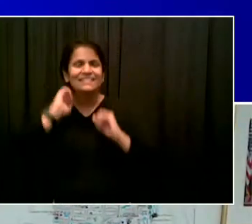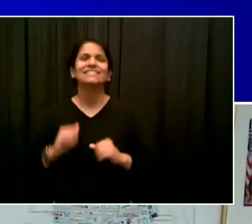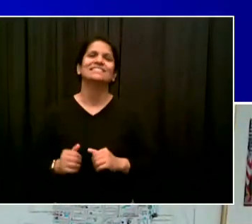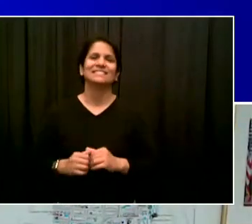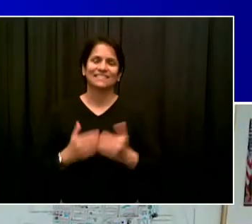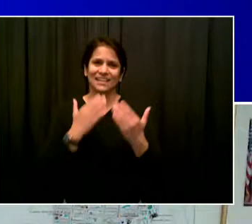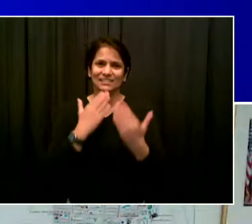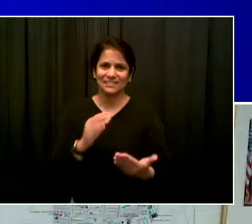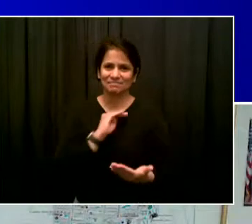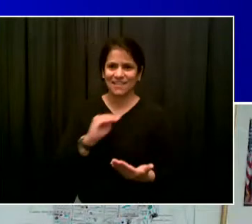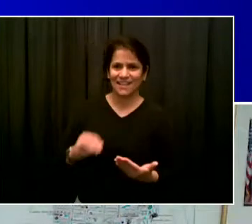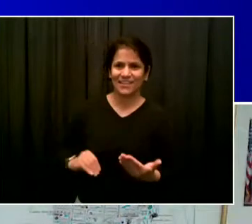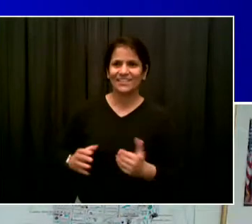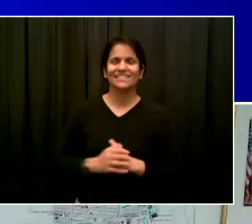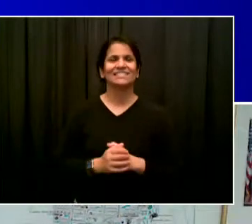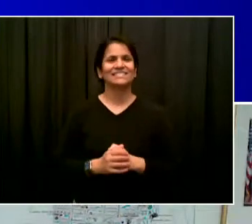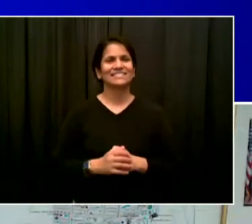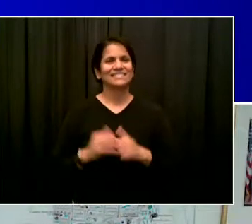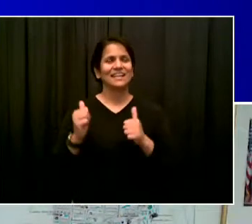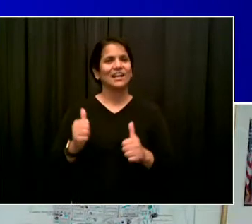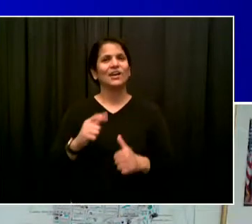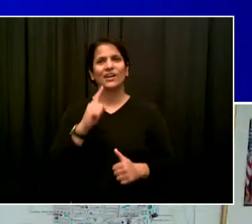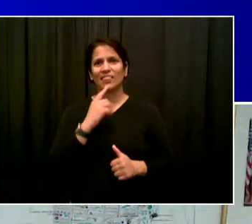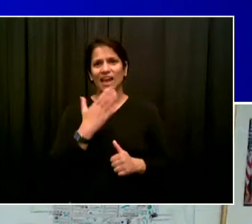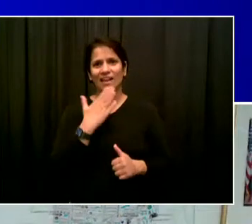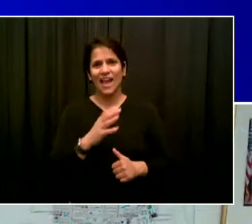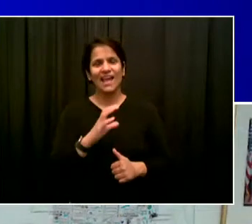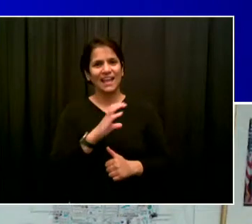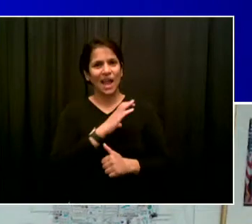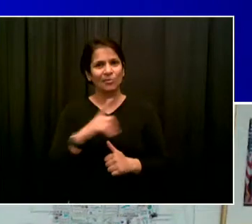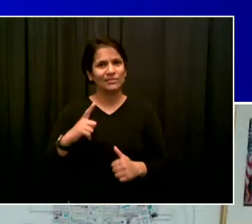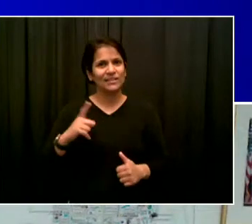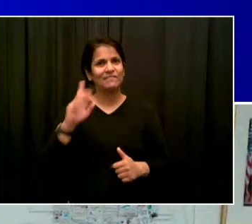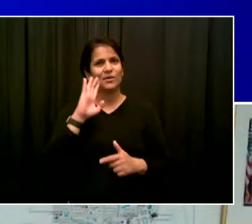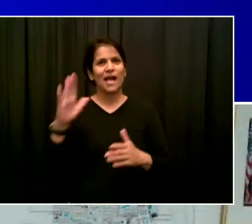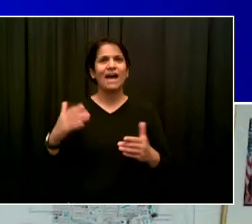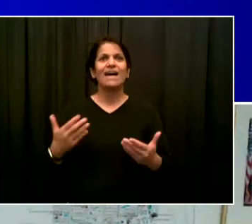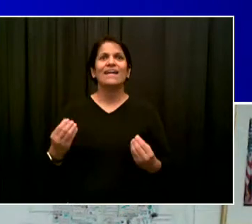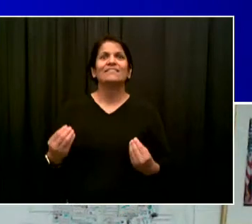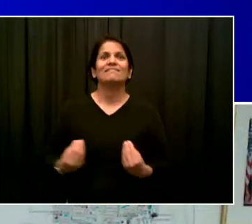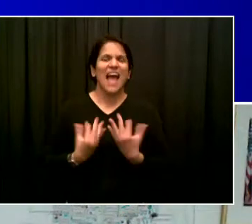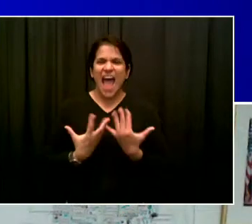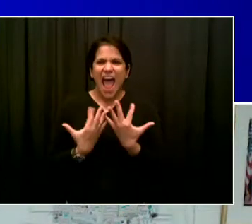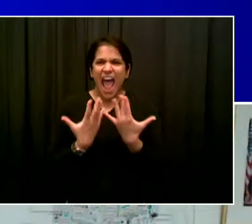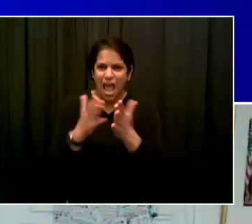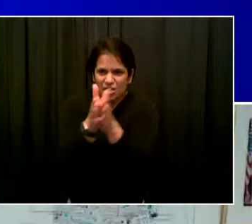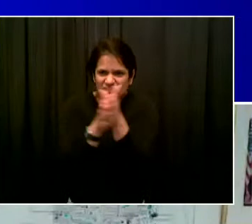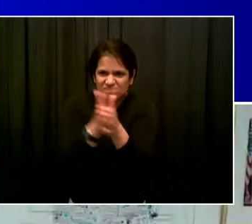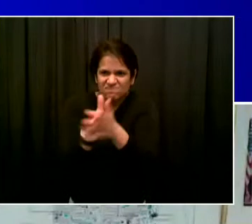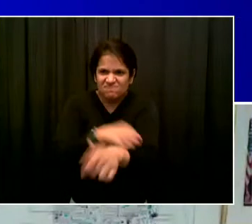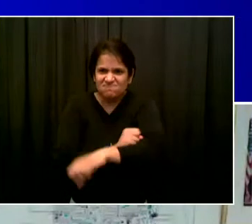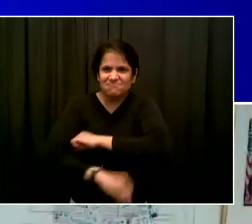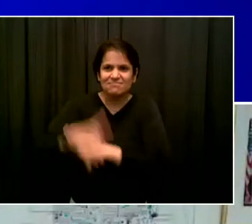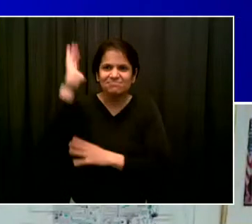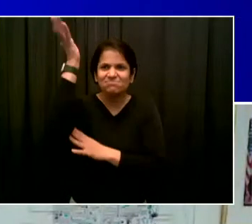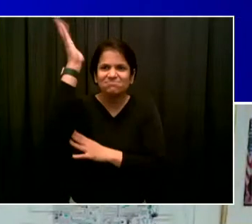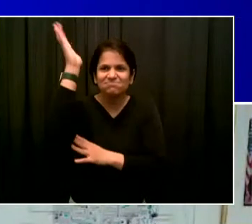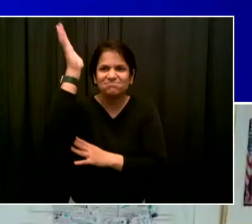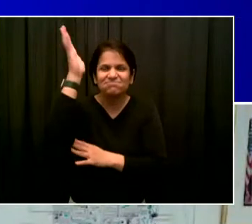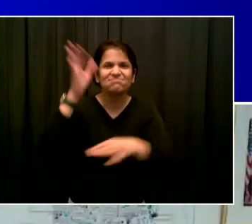a passionate and vibrant presentation, and I know you care deeply about